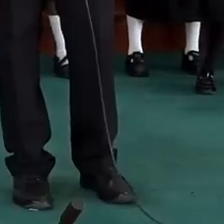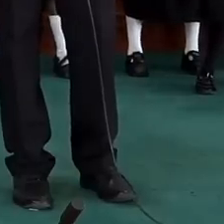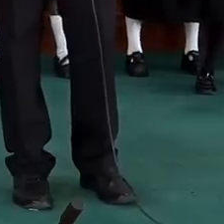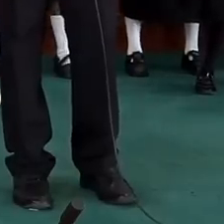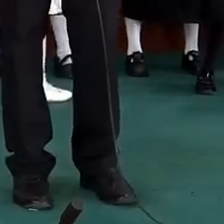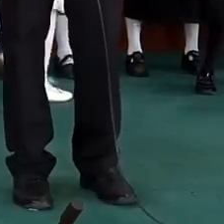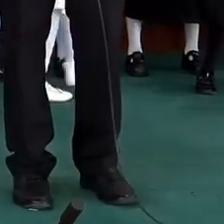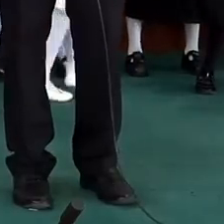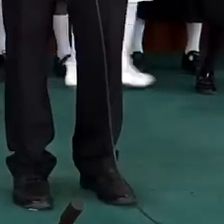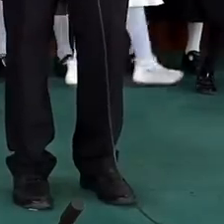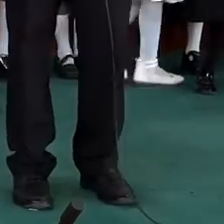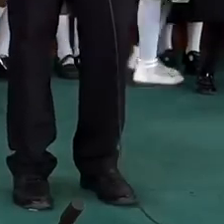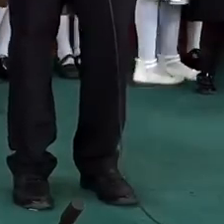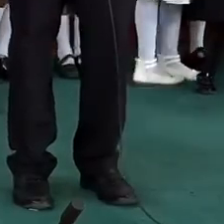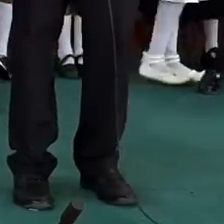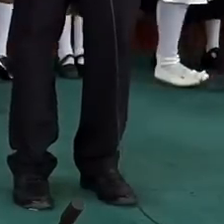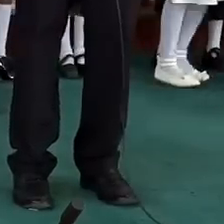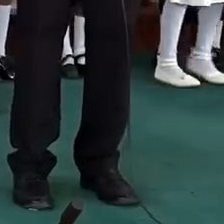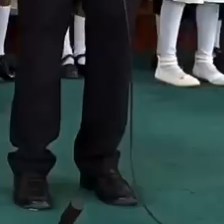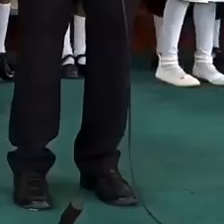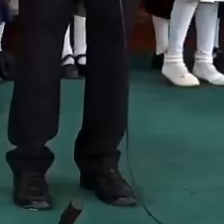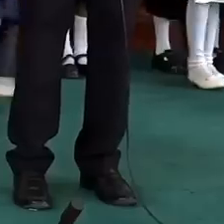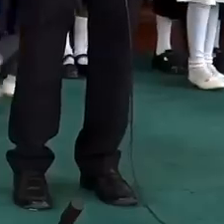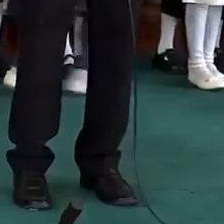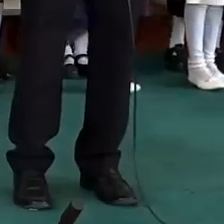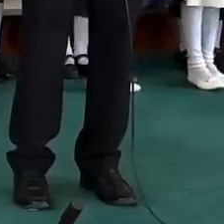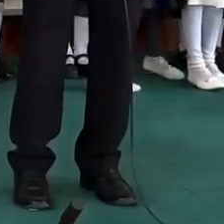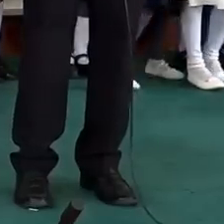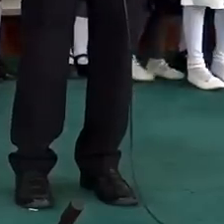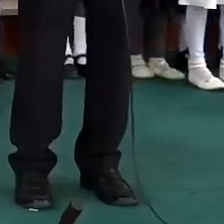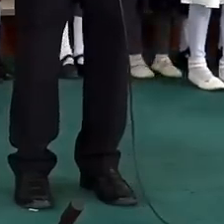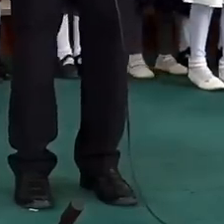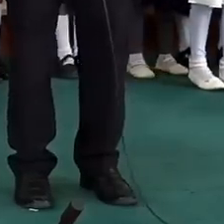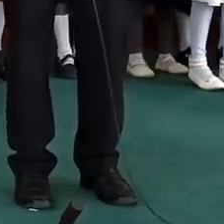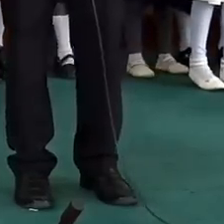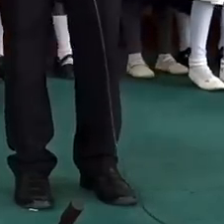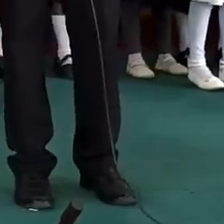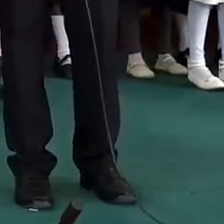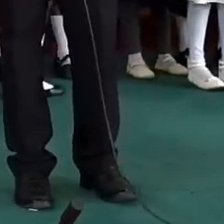you. Come. Come, come, come, come, come.